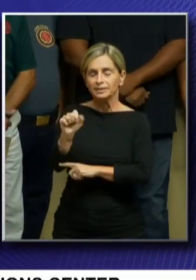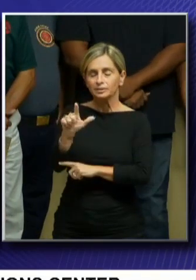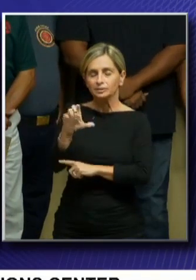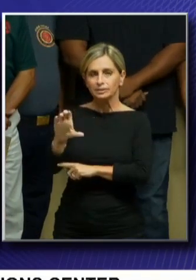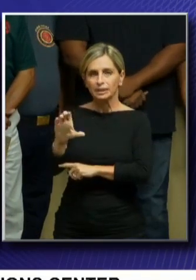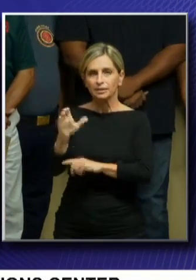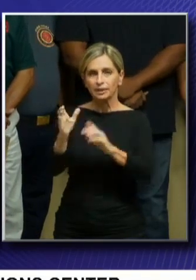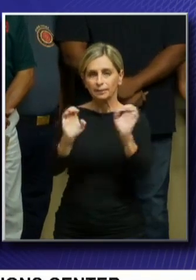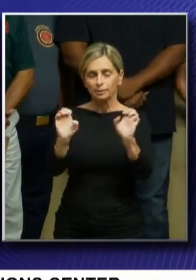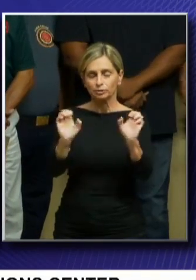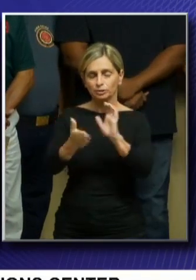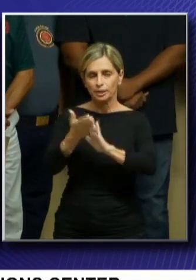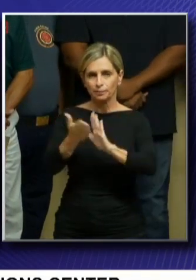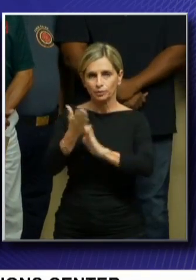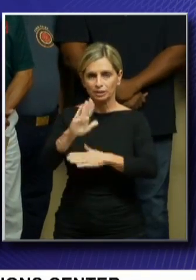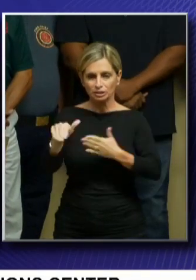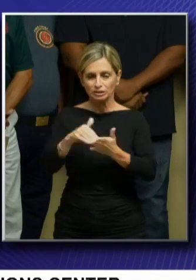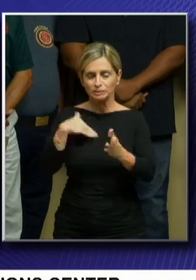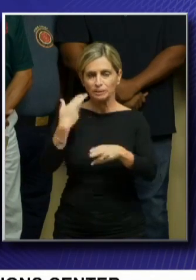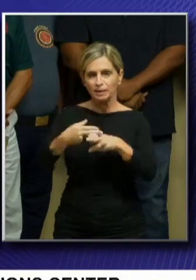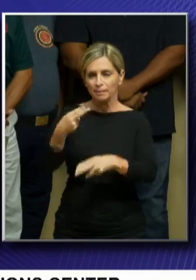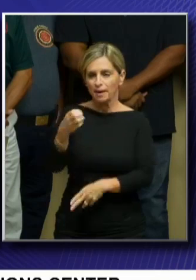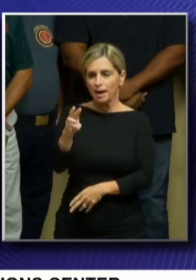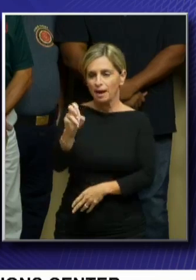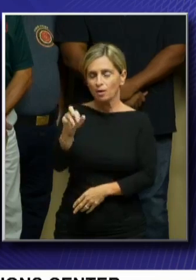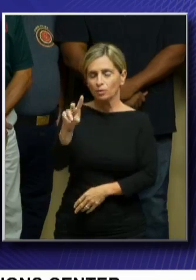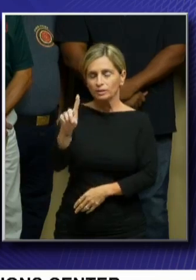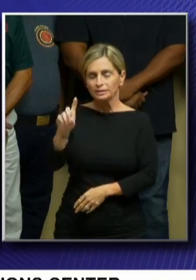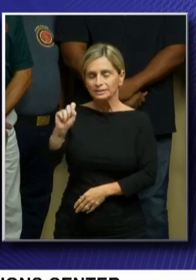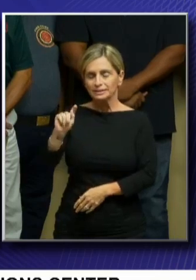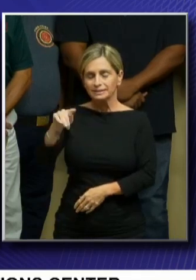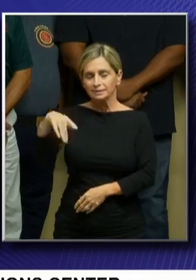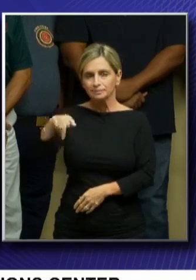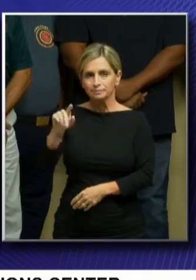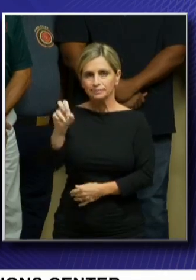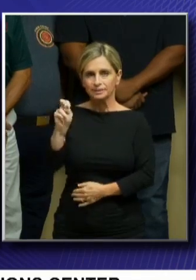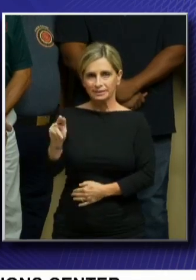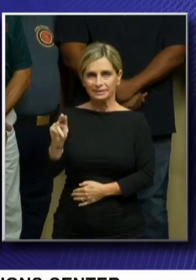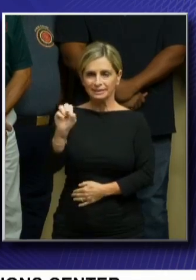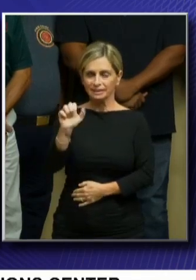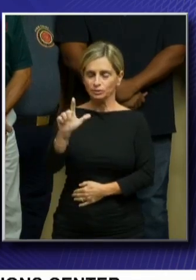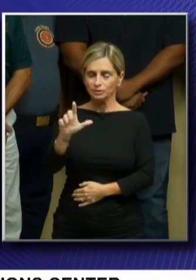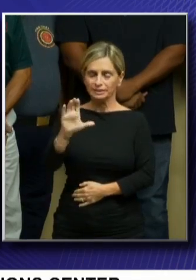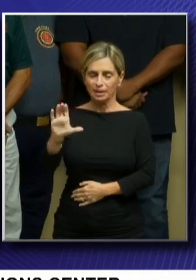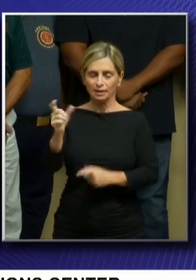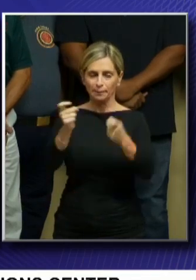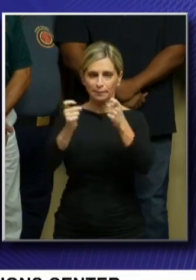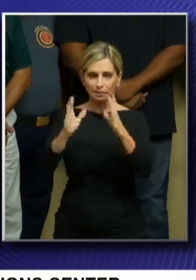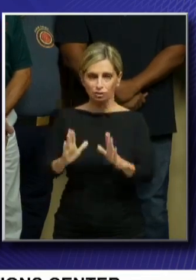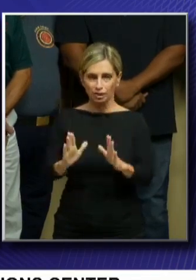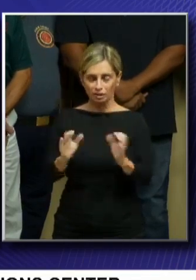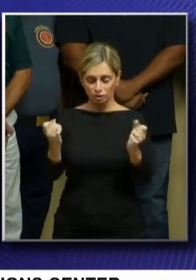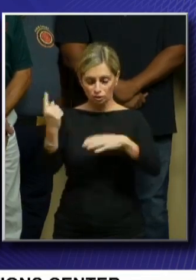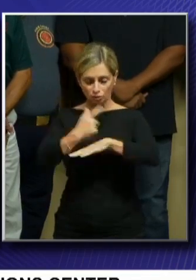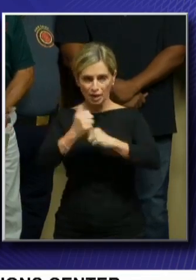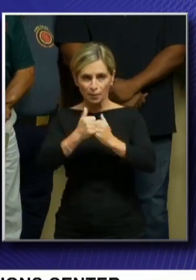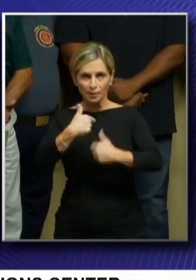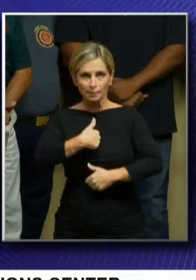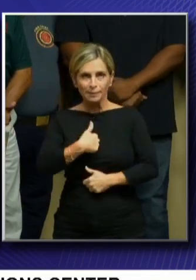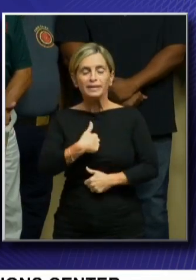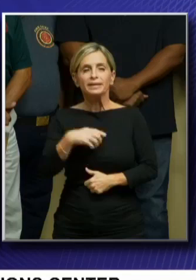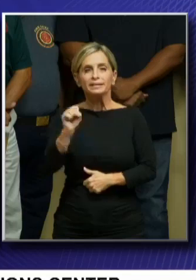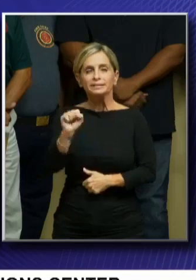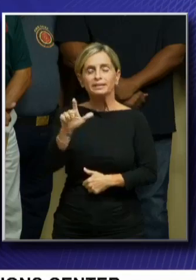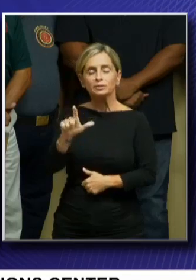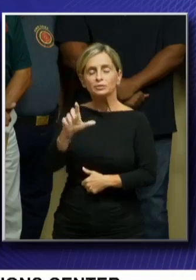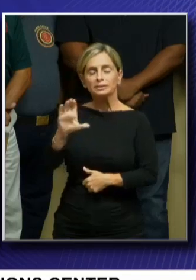Center. My name is Howard Tipton, and I serve as the St. Lucie County Administrator. With me this afternoon are St. Lucie Commission